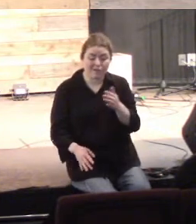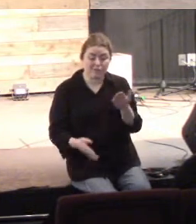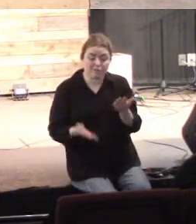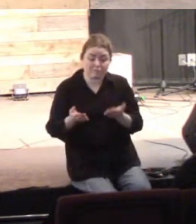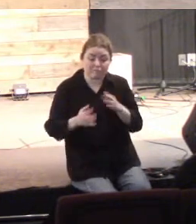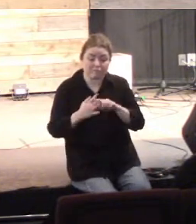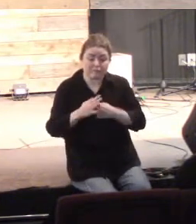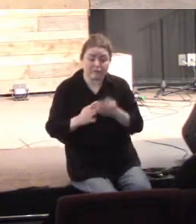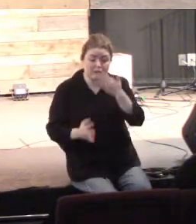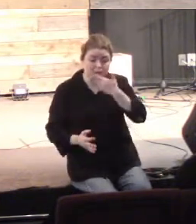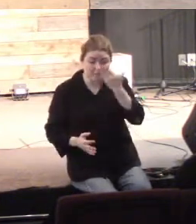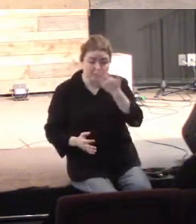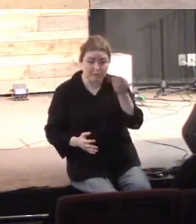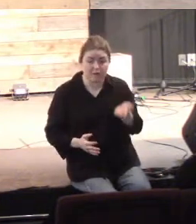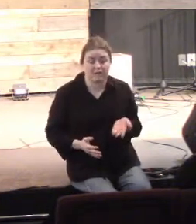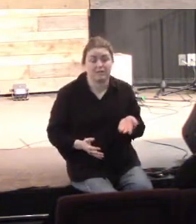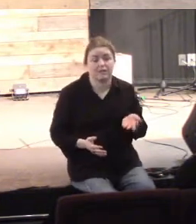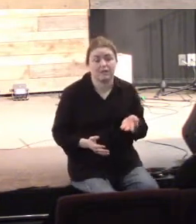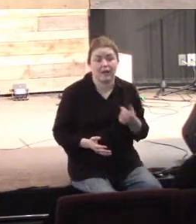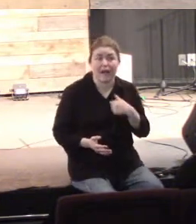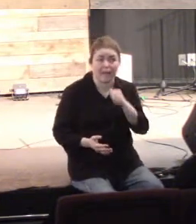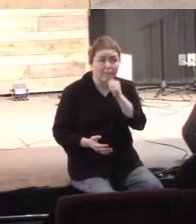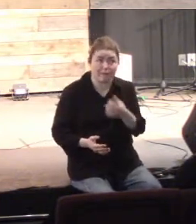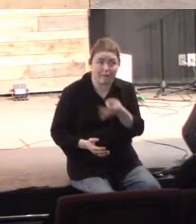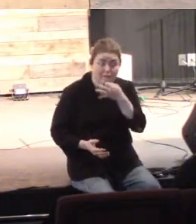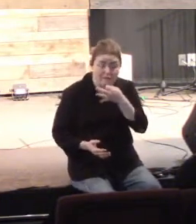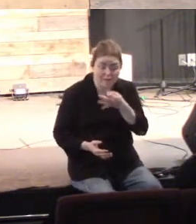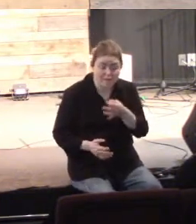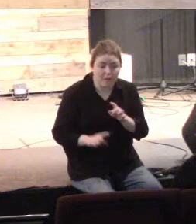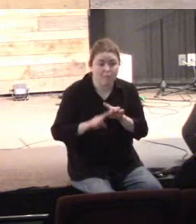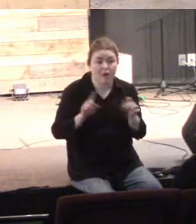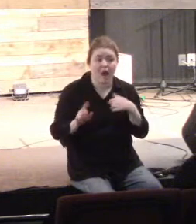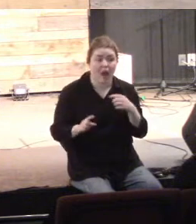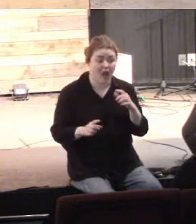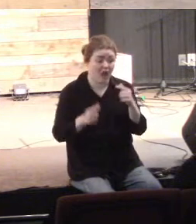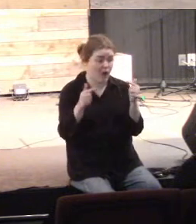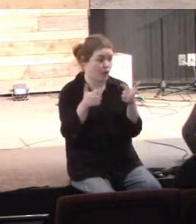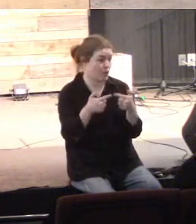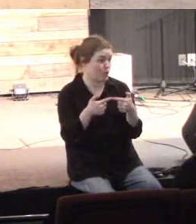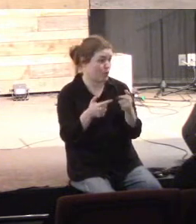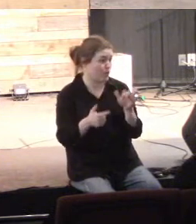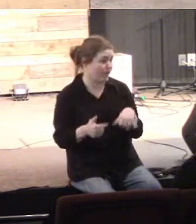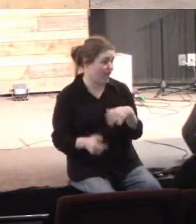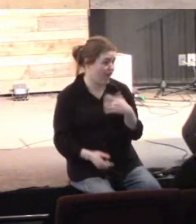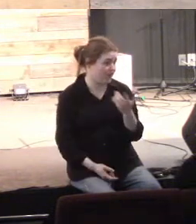Rigor takes, not an expert, but I Googled it. You can Google anything. You know that?